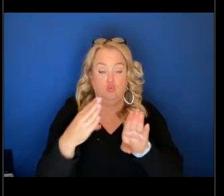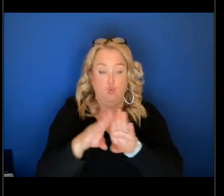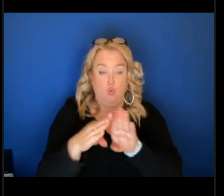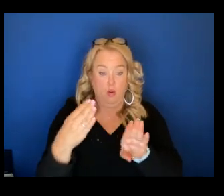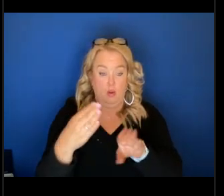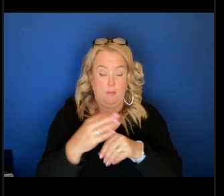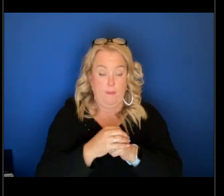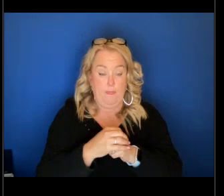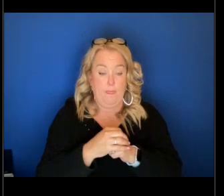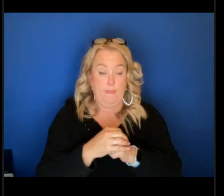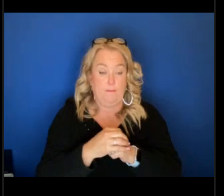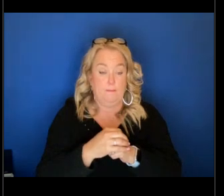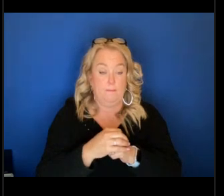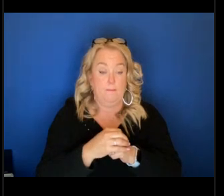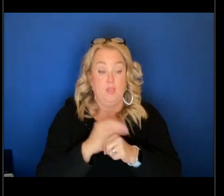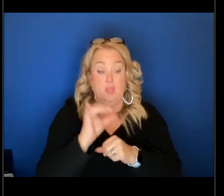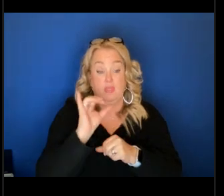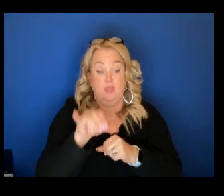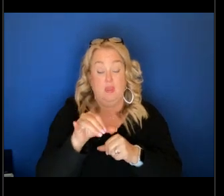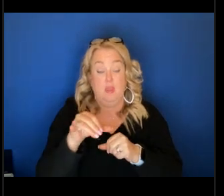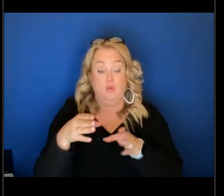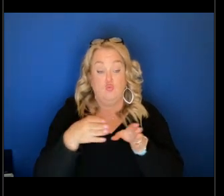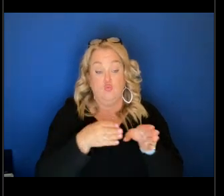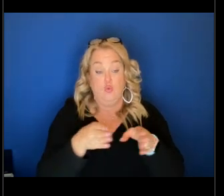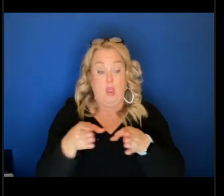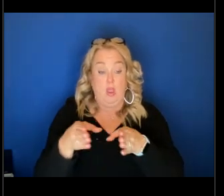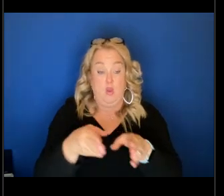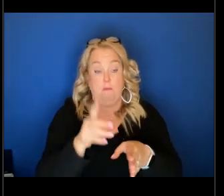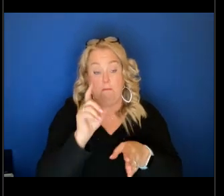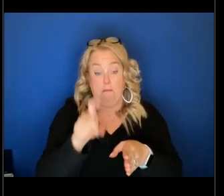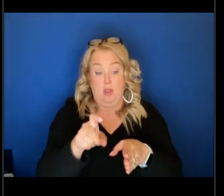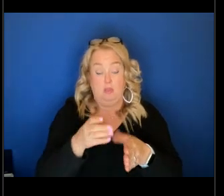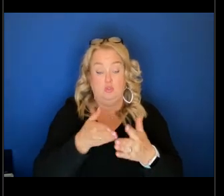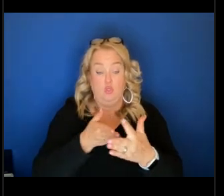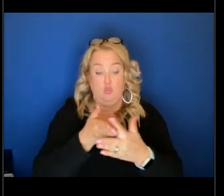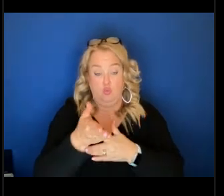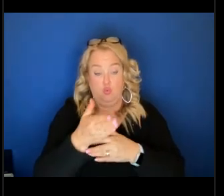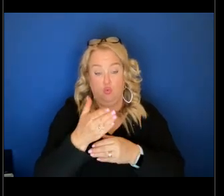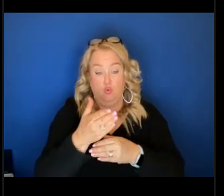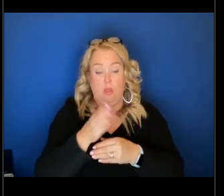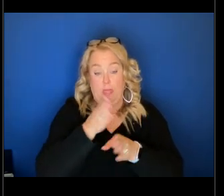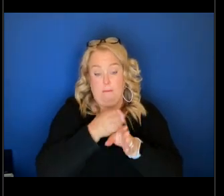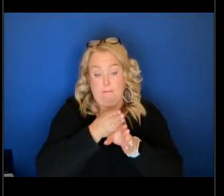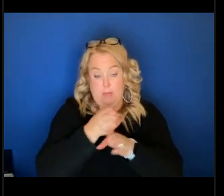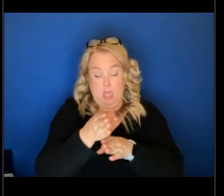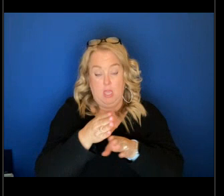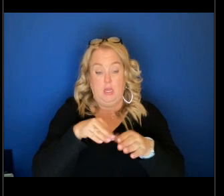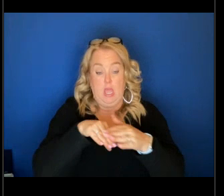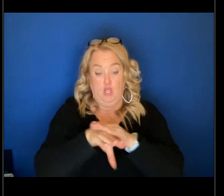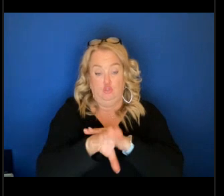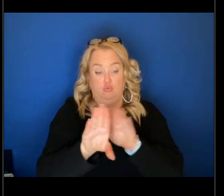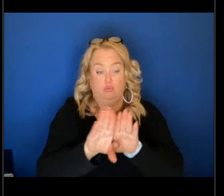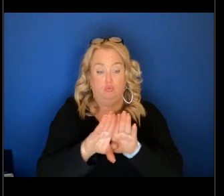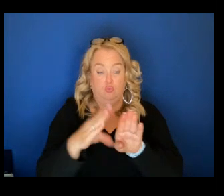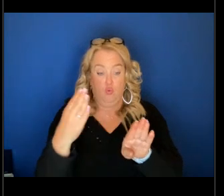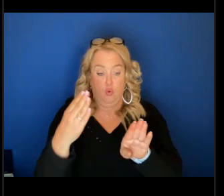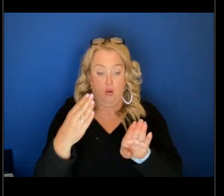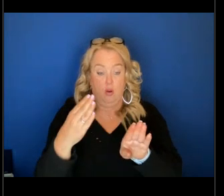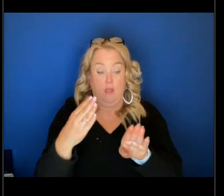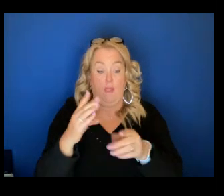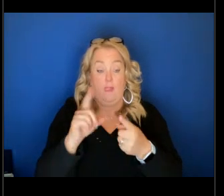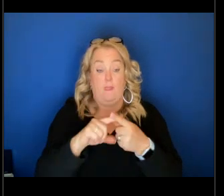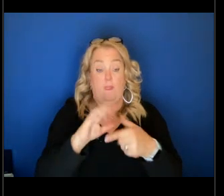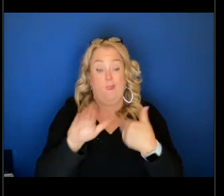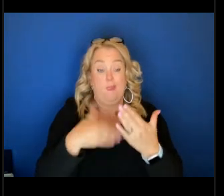32-inch doorways. The accessible route must pass through the main entry